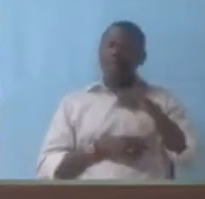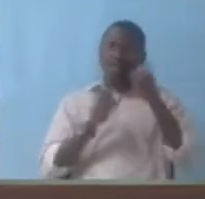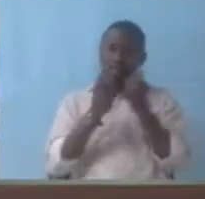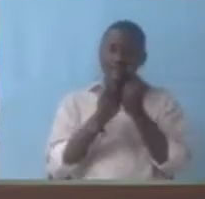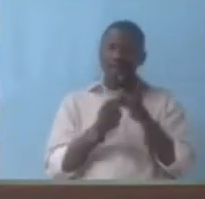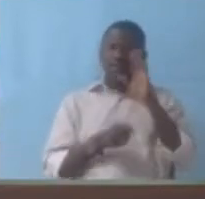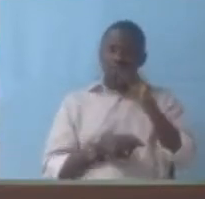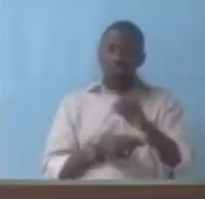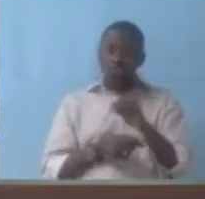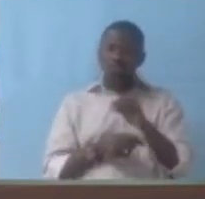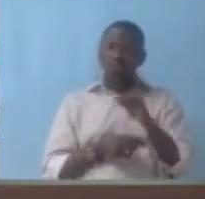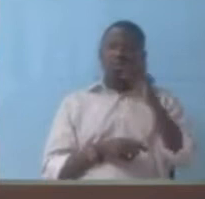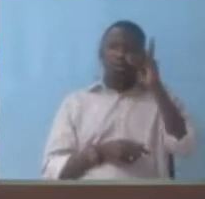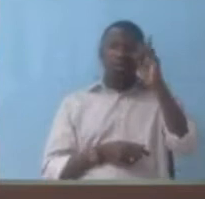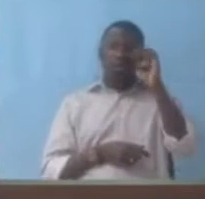decree.